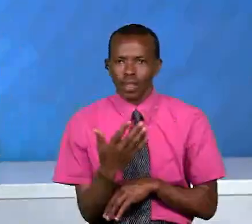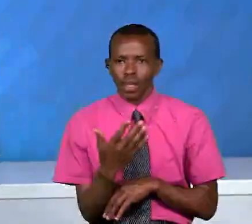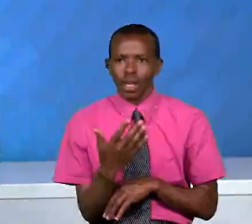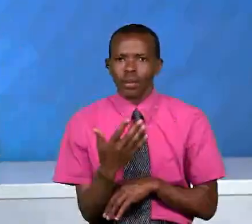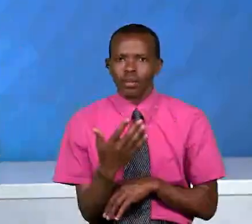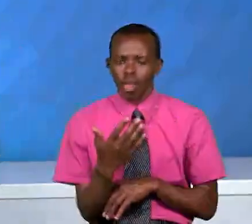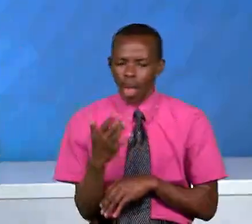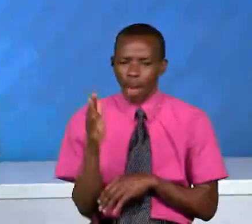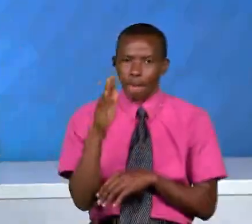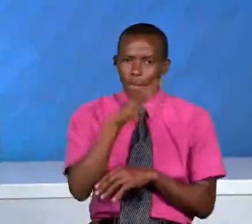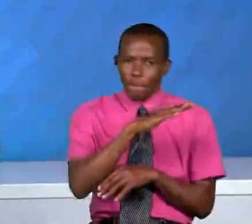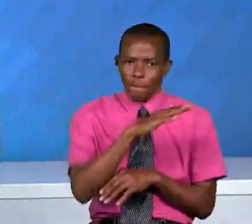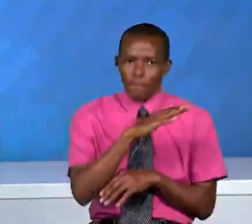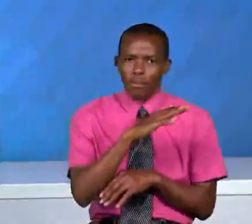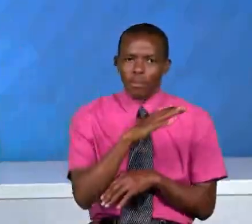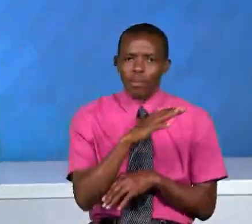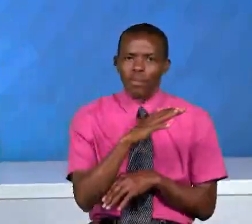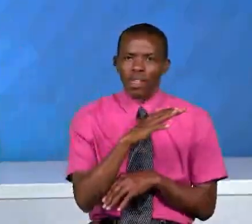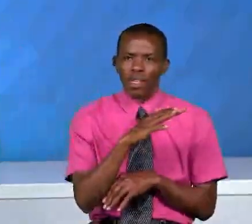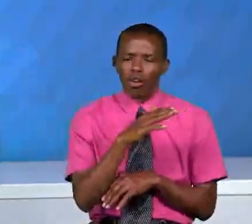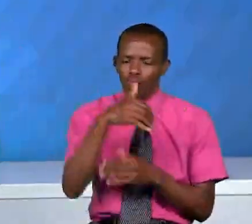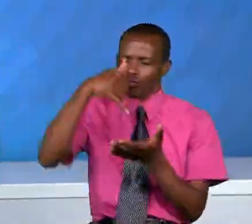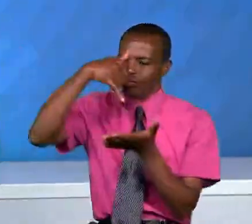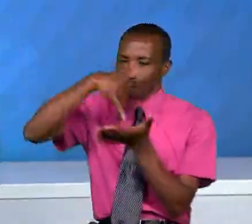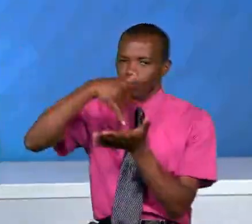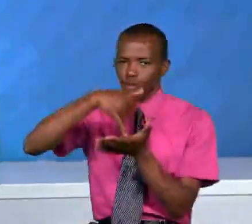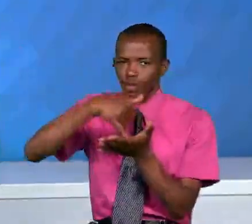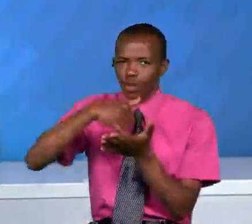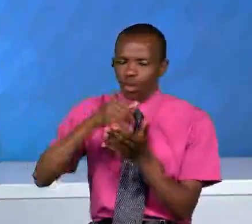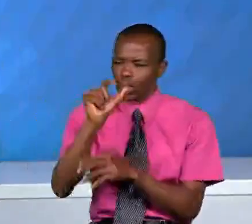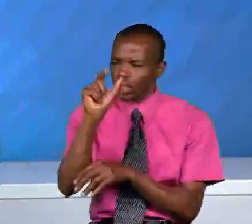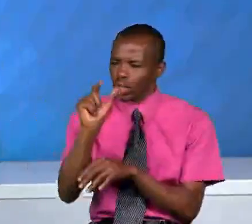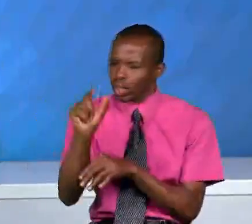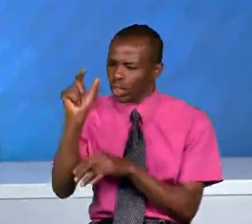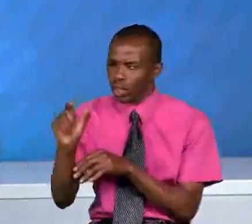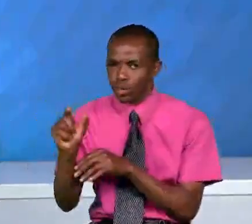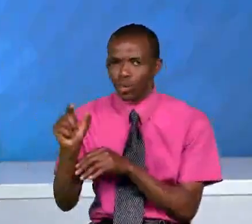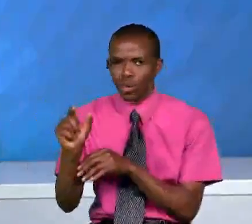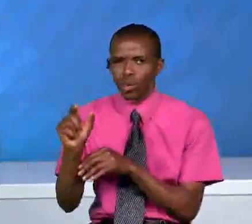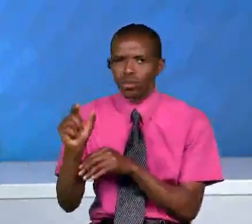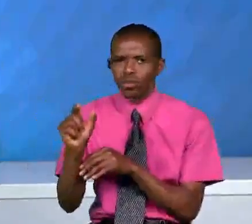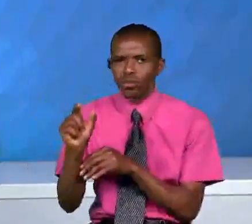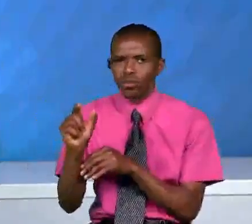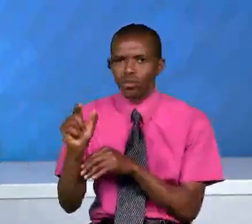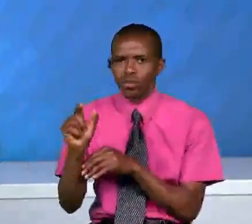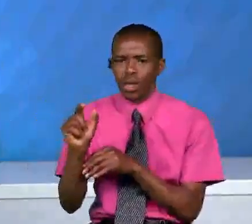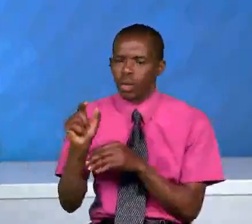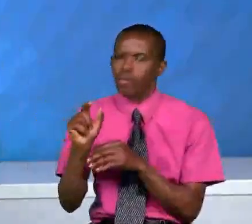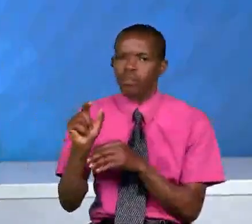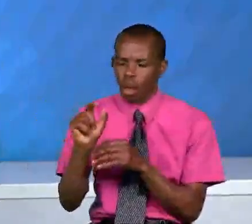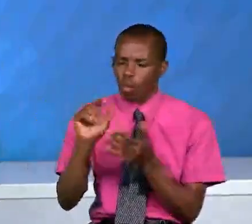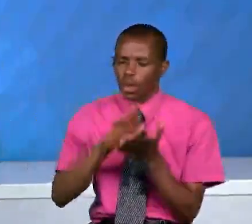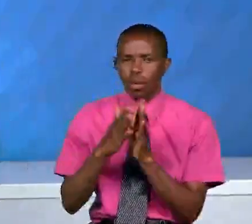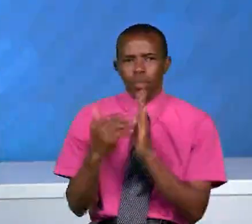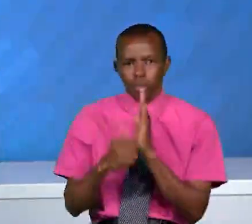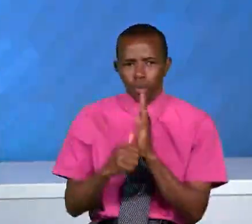go back to bring our individual ethnicities together becomes a problem.